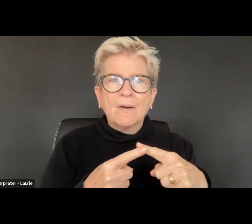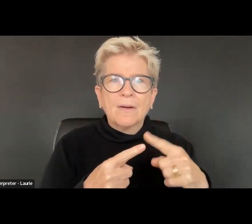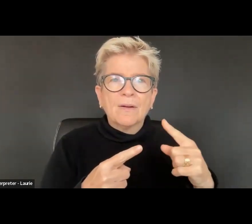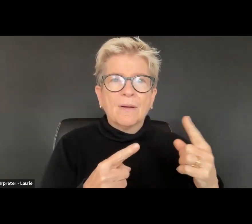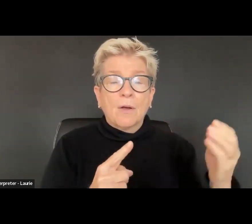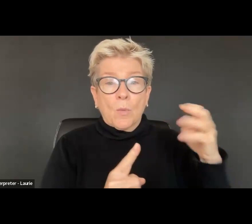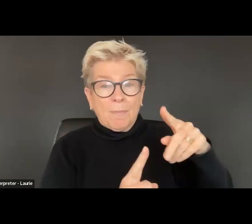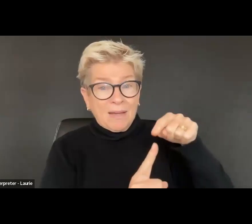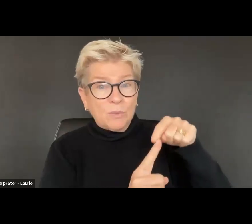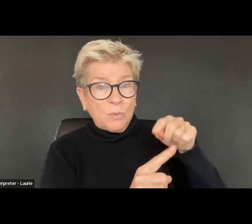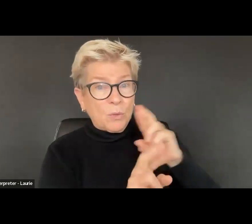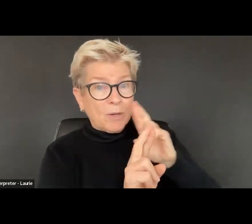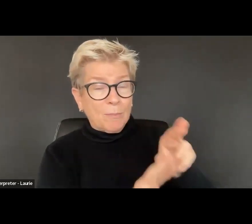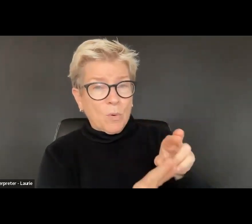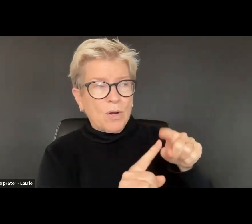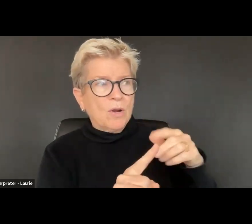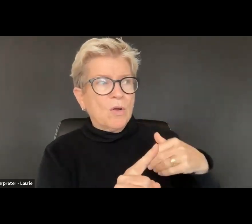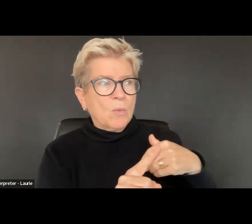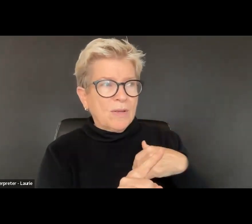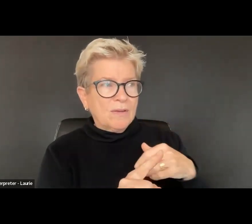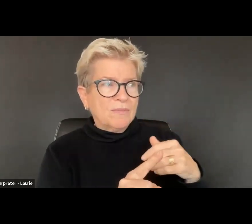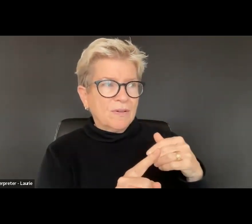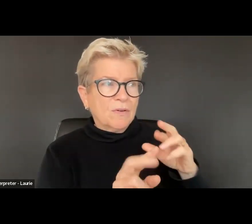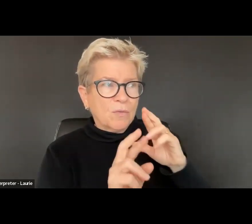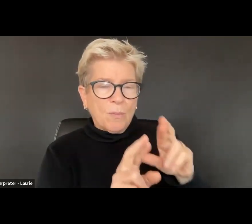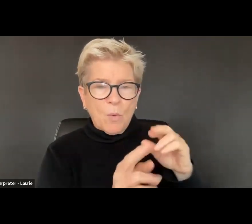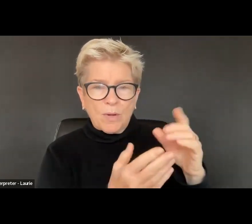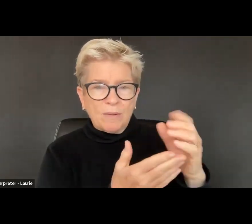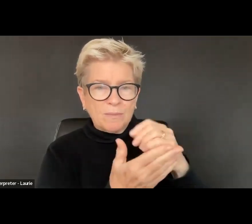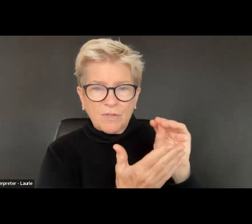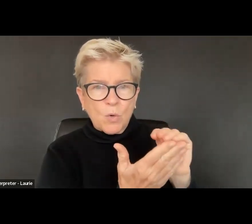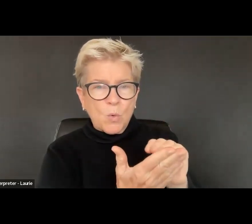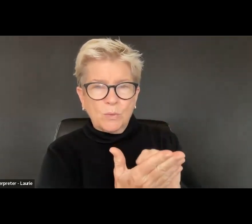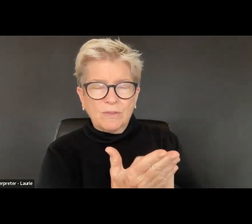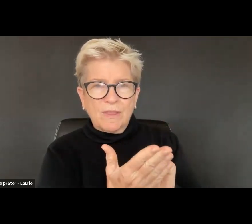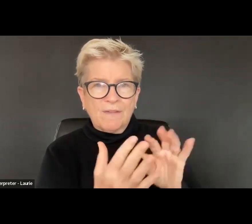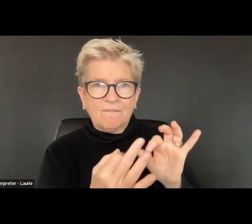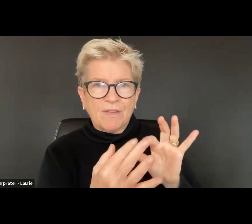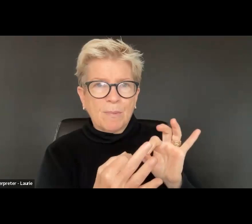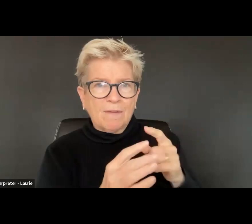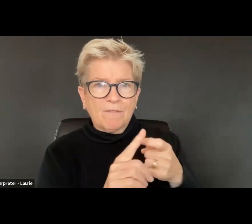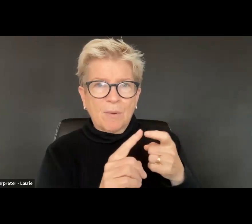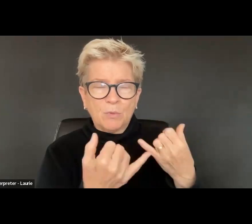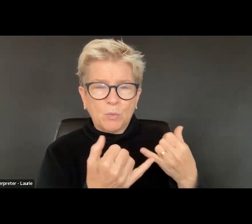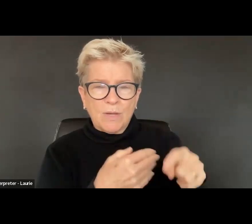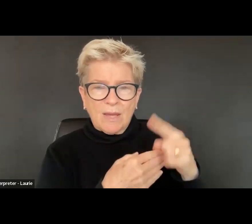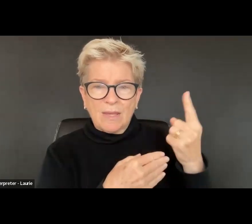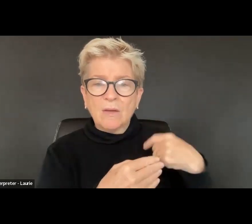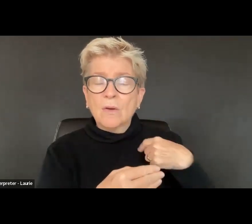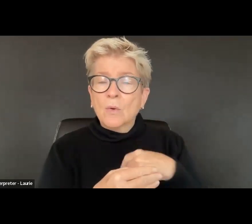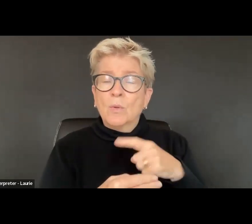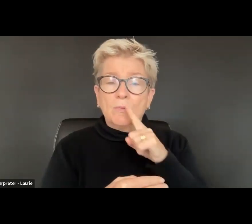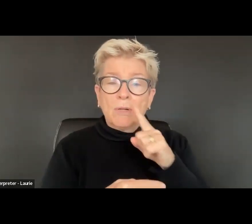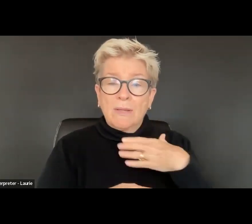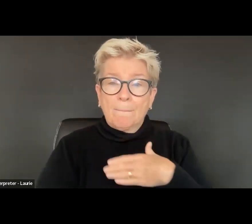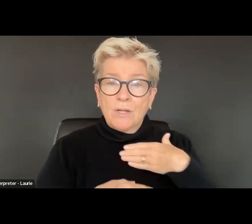report, we've got a recording and we've taken notes of the feedback provided today during the meeting. We appreciate, anything